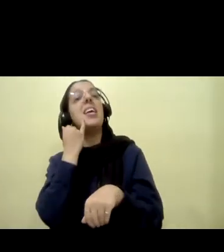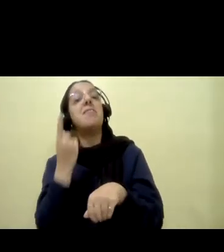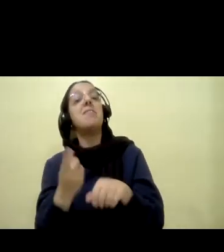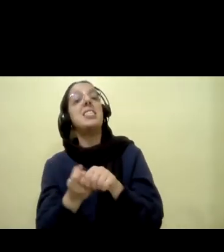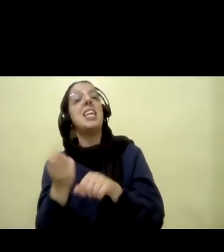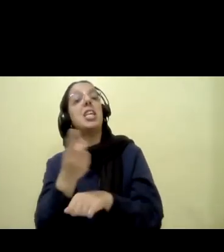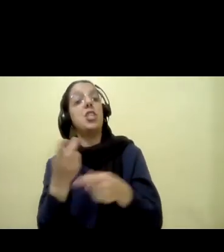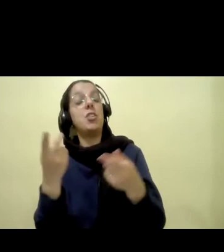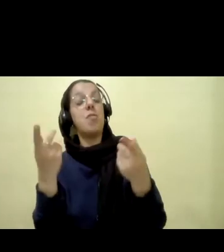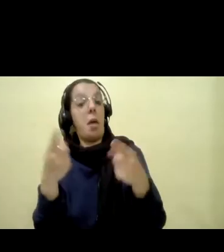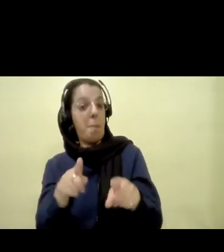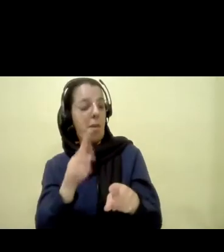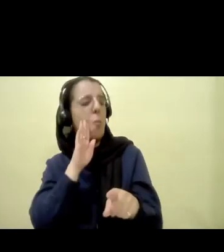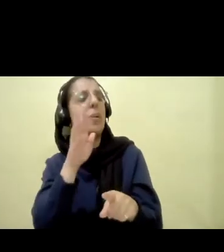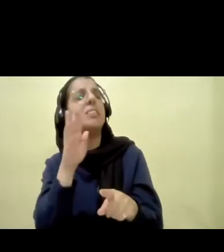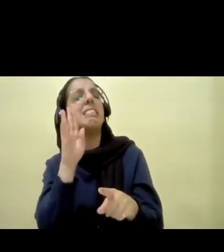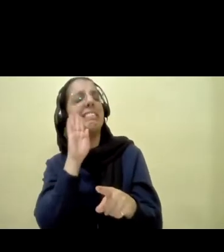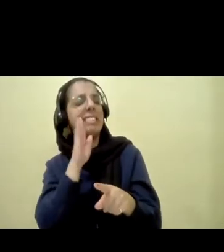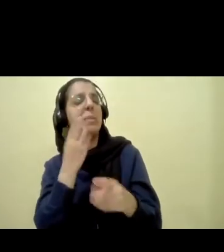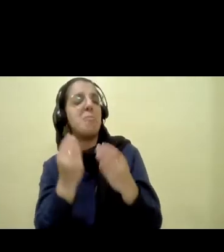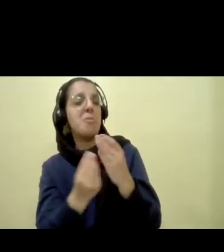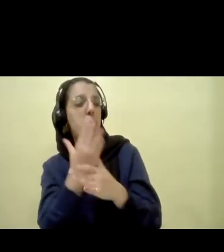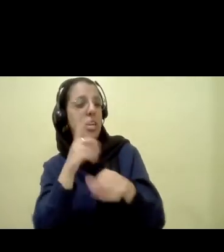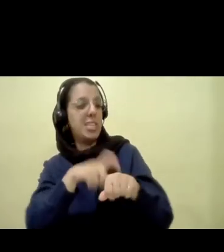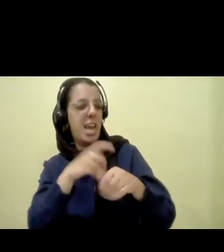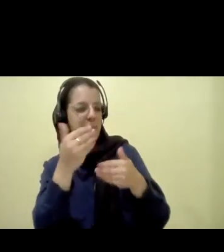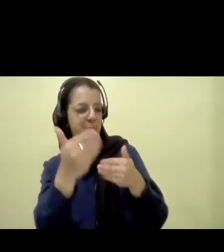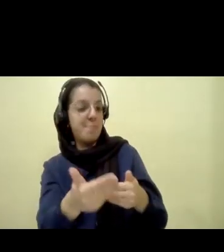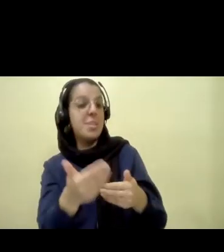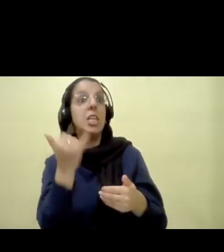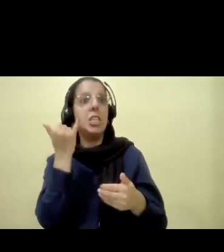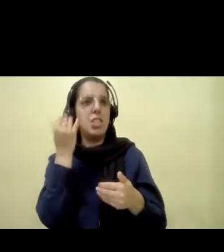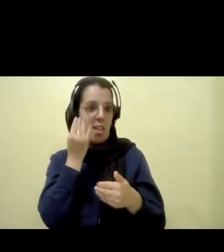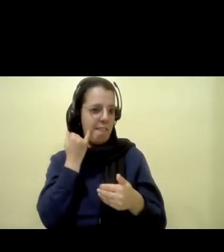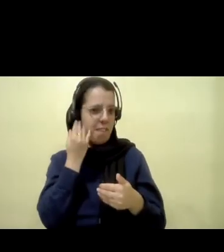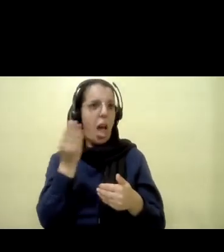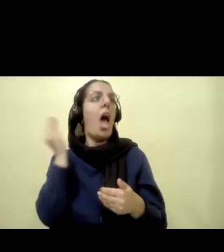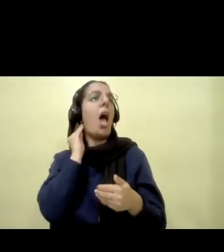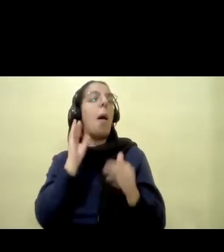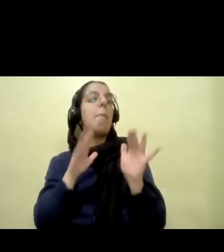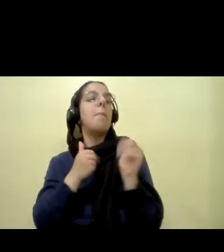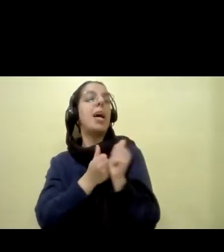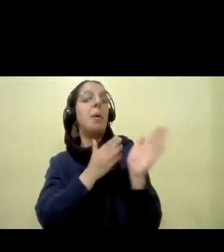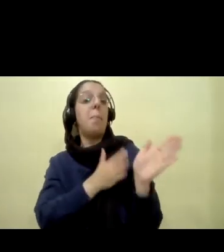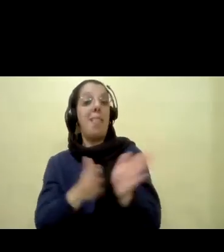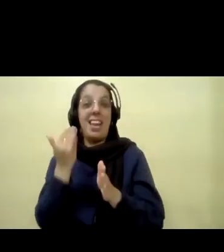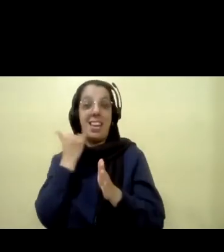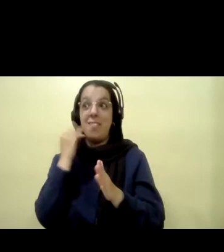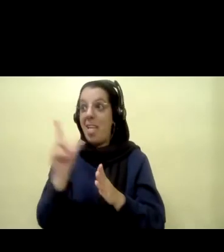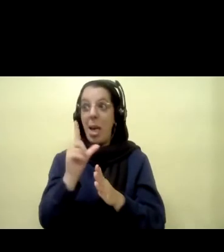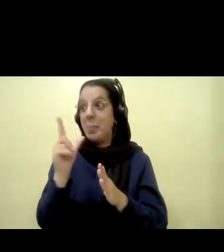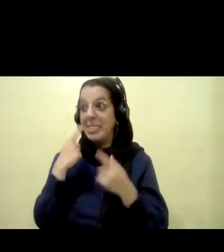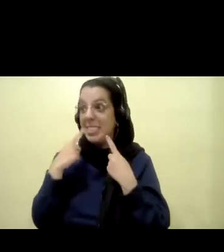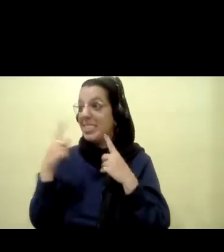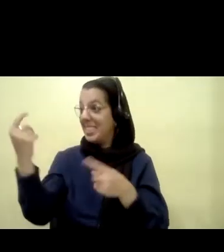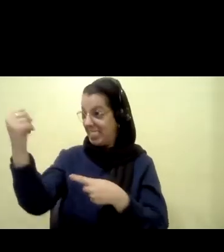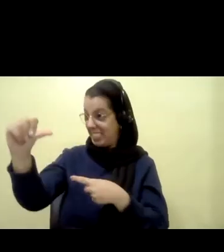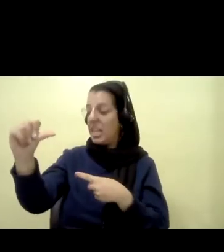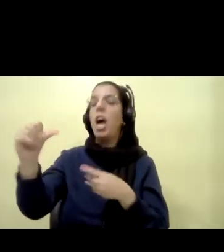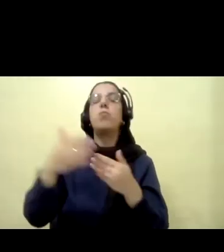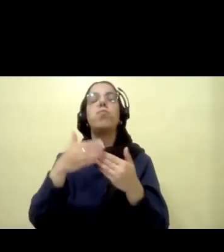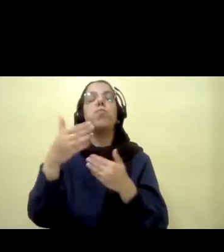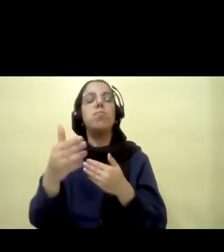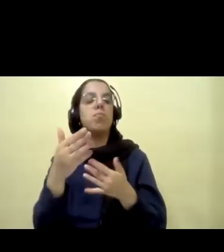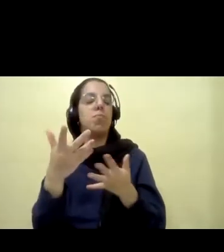in spring. So that's something you could just have in your back pocket if you weren't successful at the library. Okay,